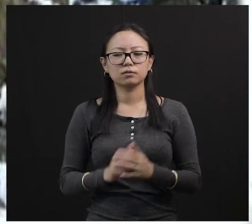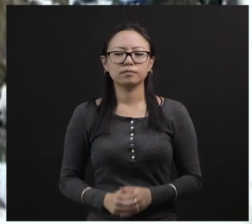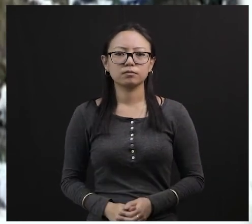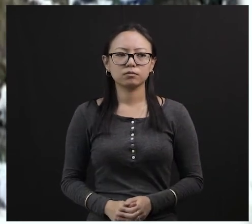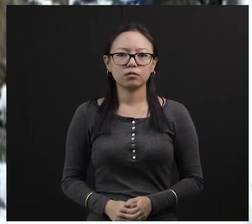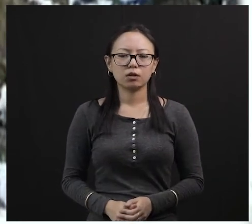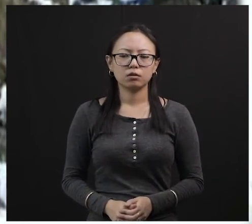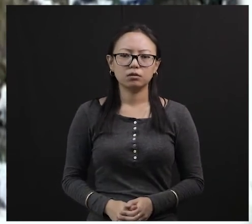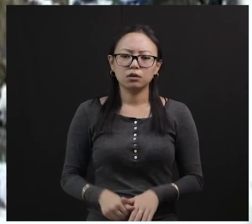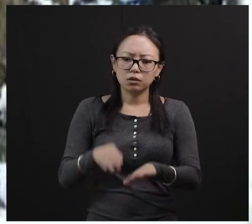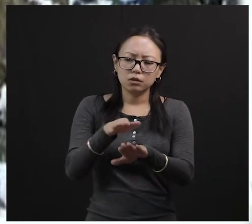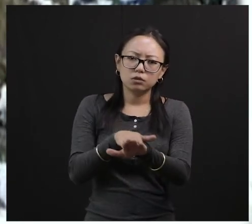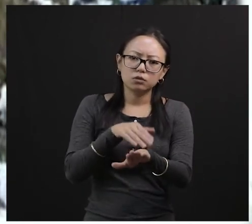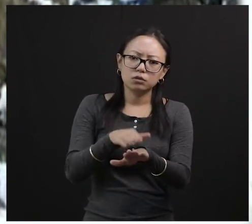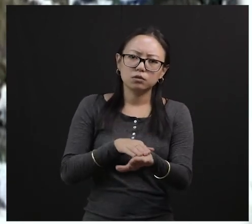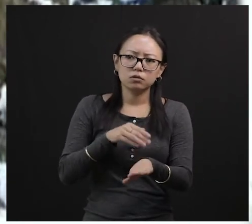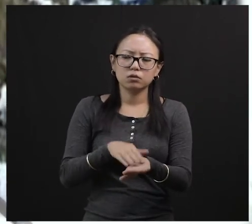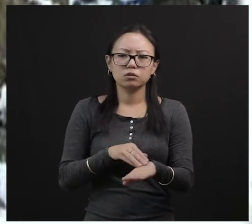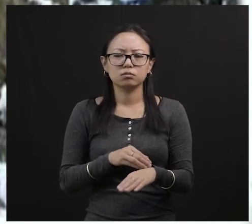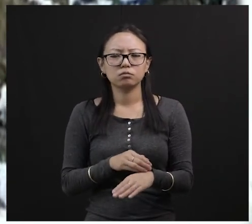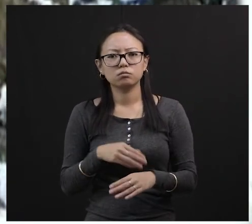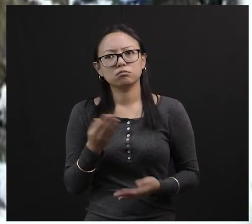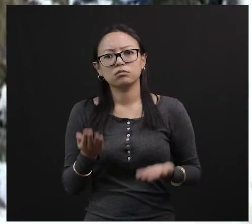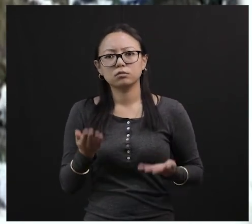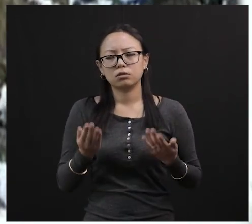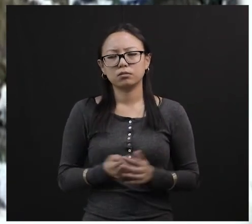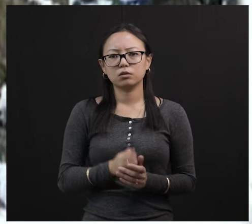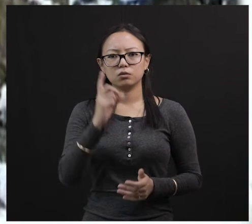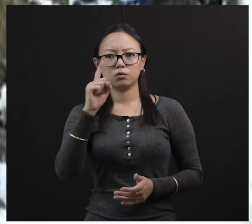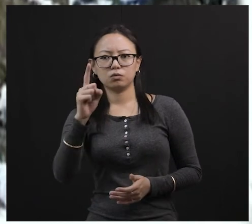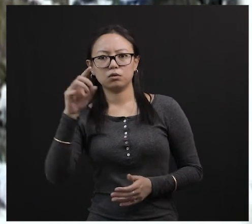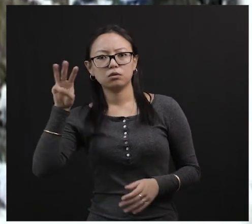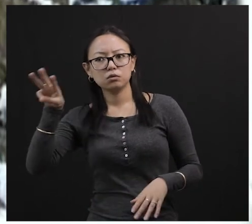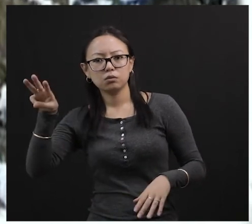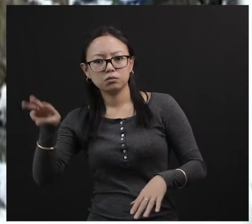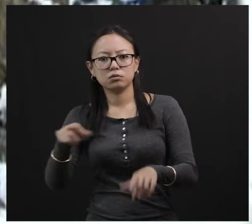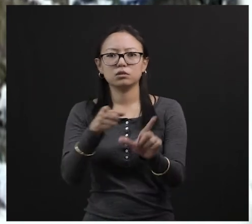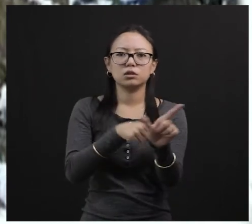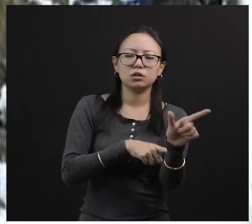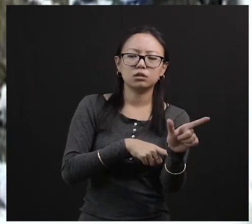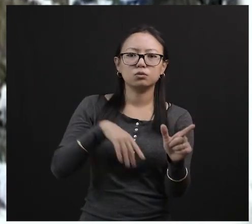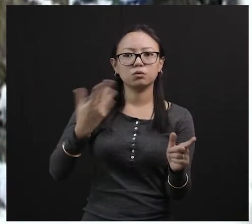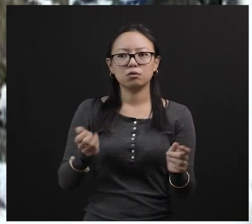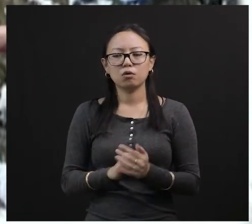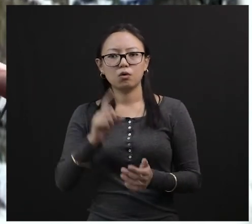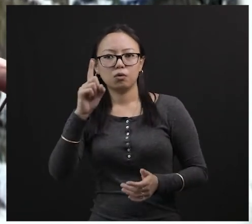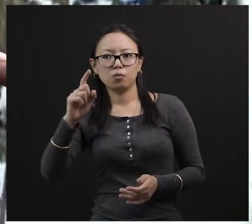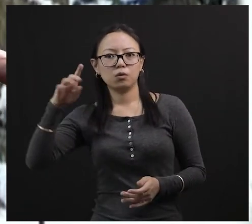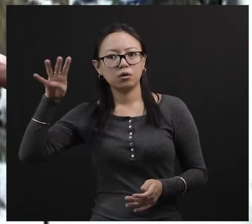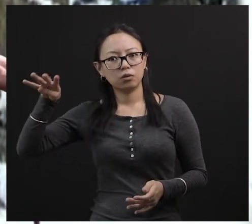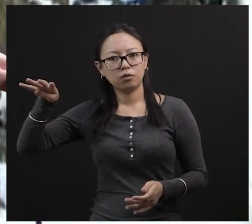over thousands of years or over hundreds of years, the rocks will slowly open up and